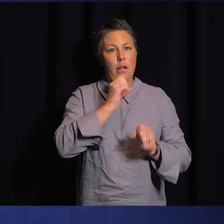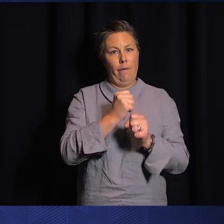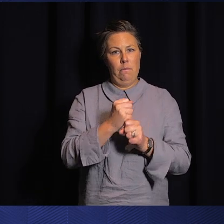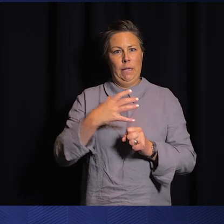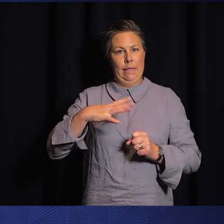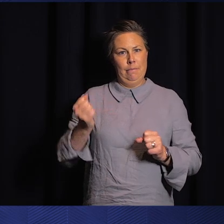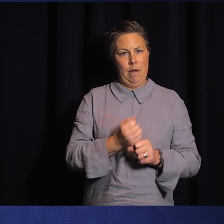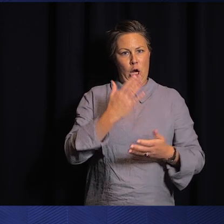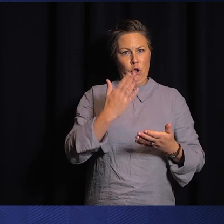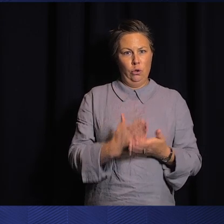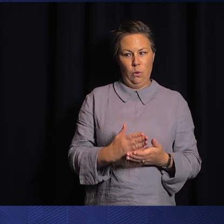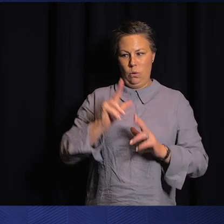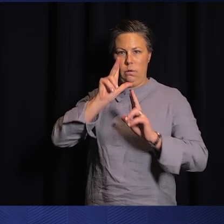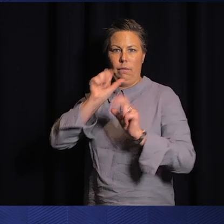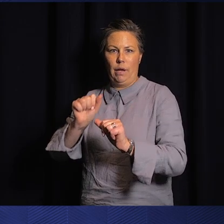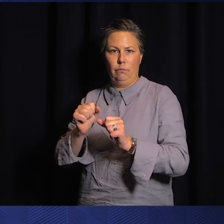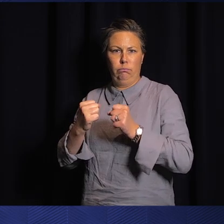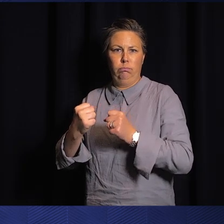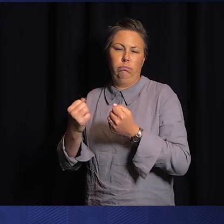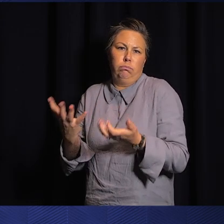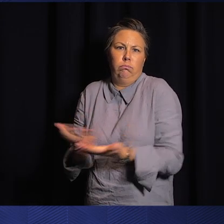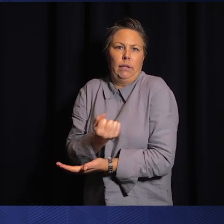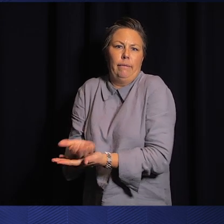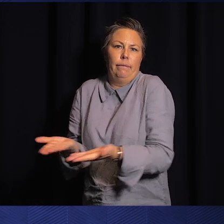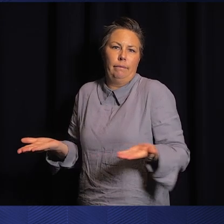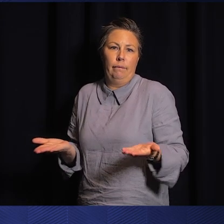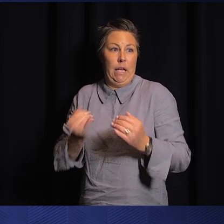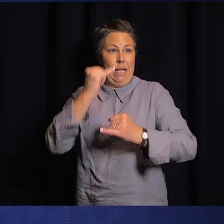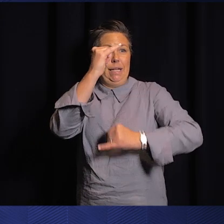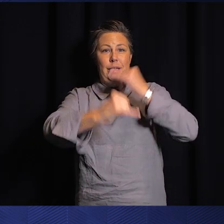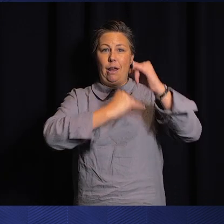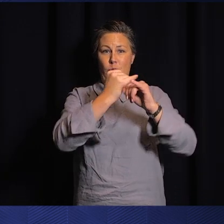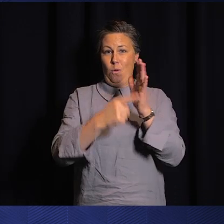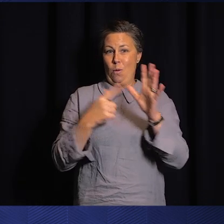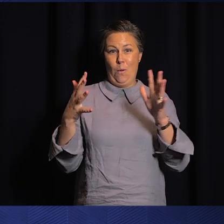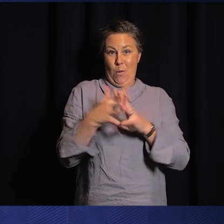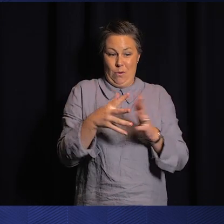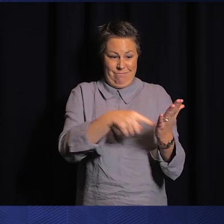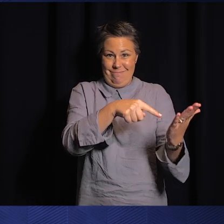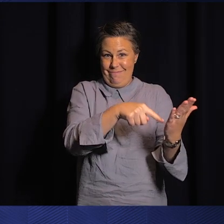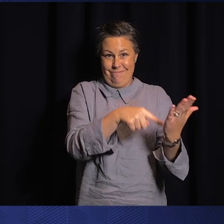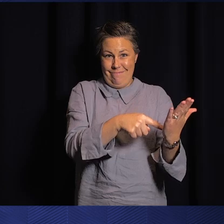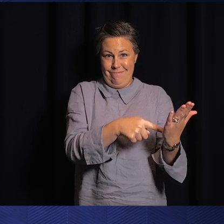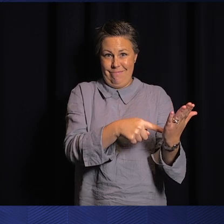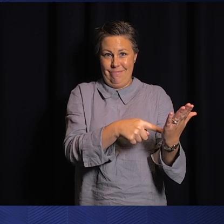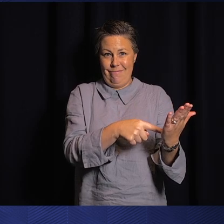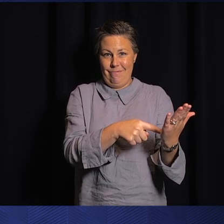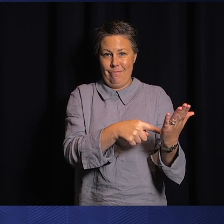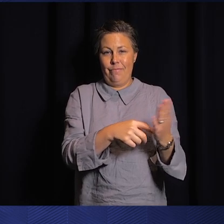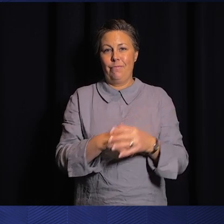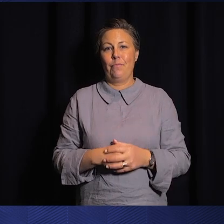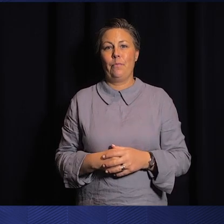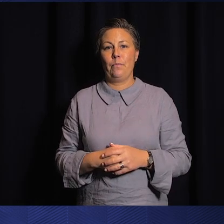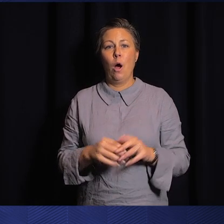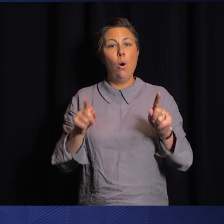them. This is international law, and it's actually part and parcel of the sovereignty